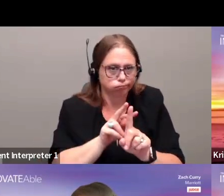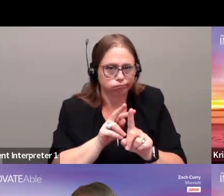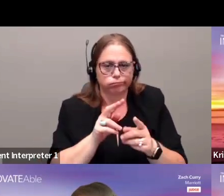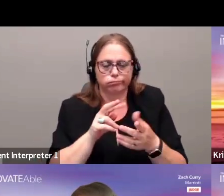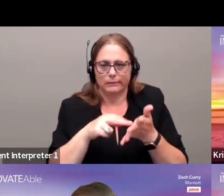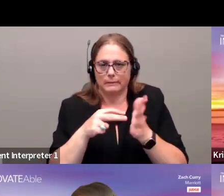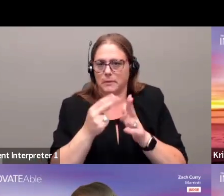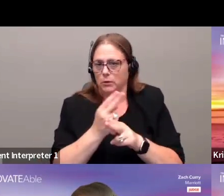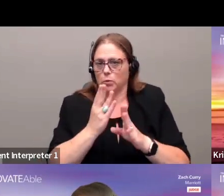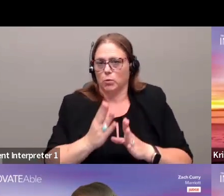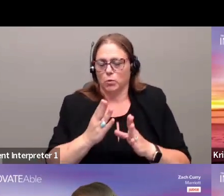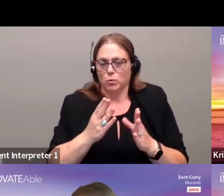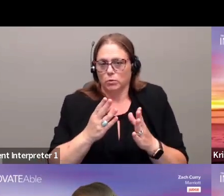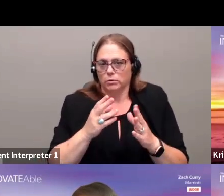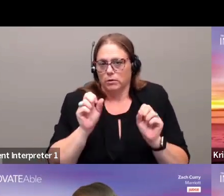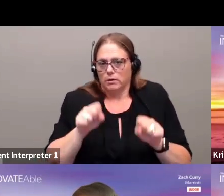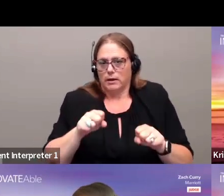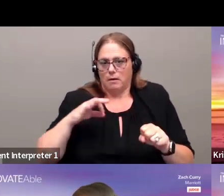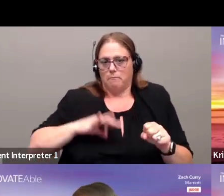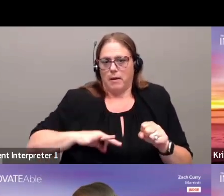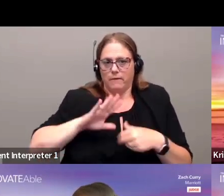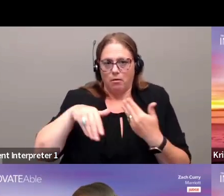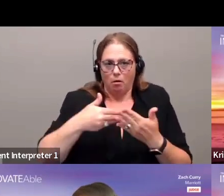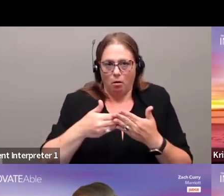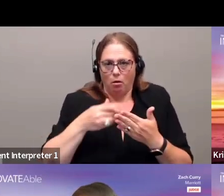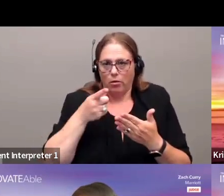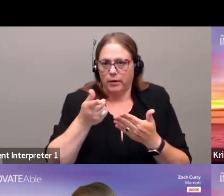the destination has to offer.